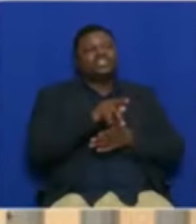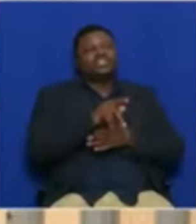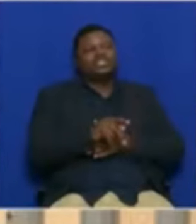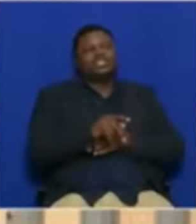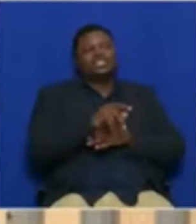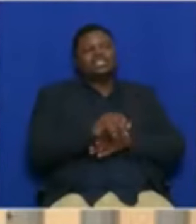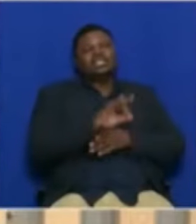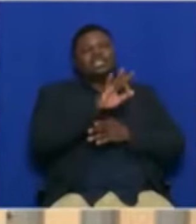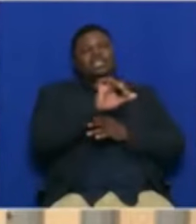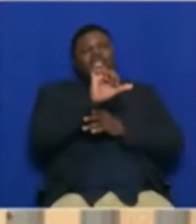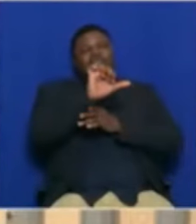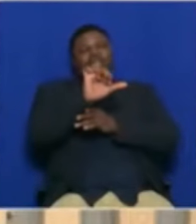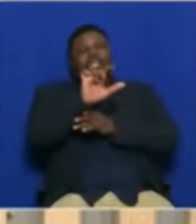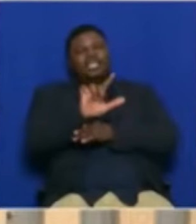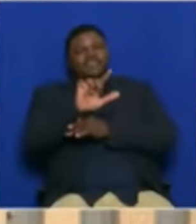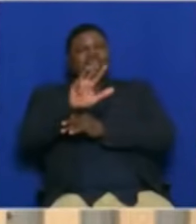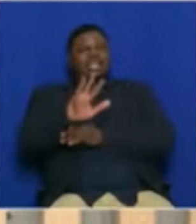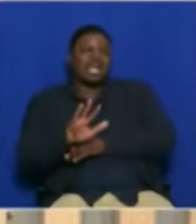At 789,